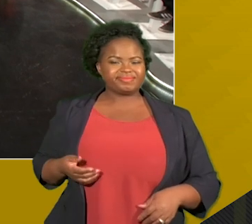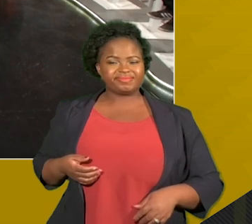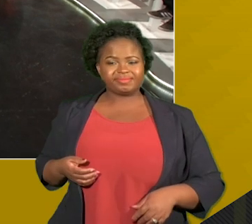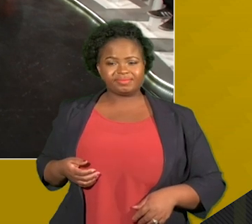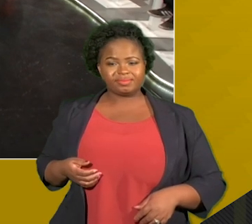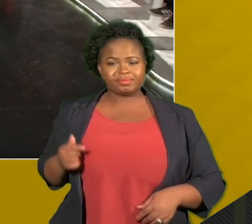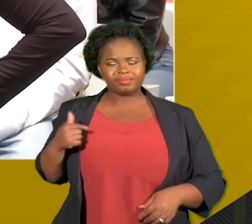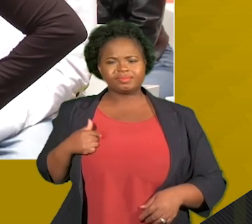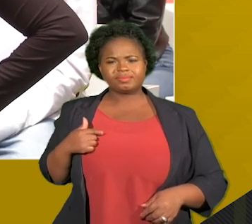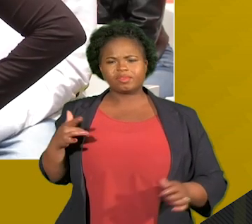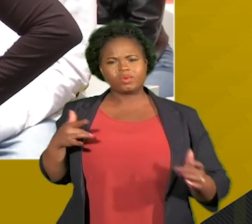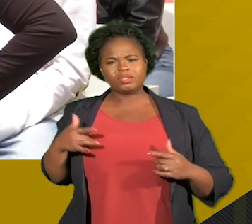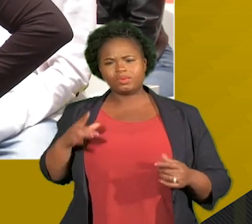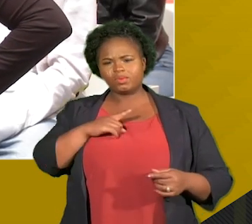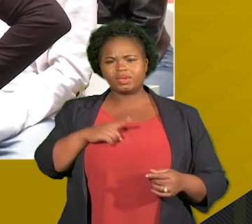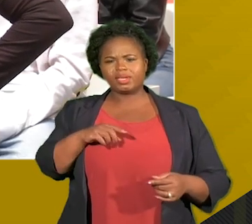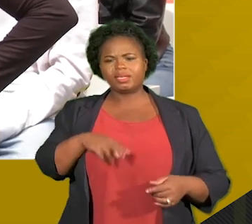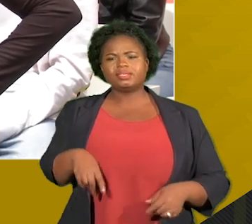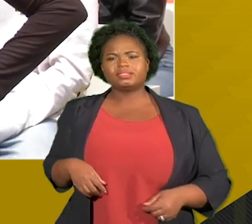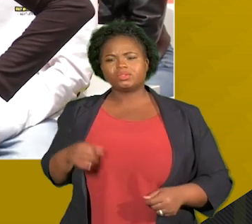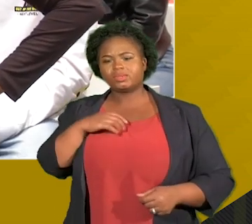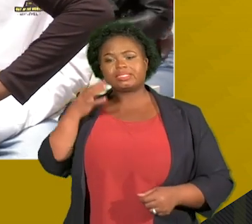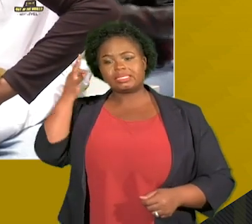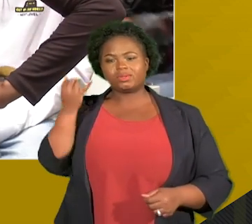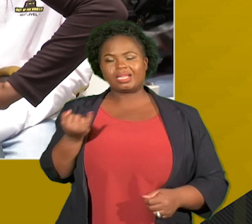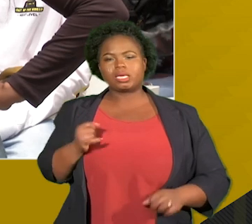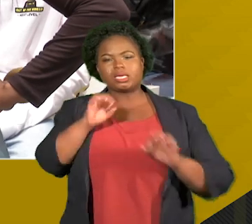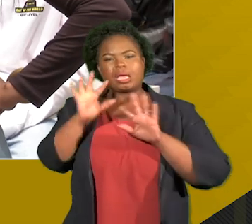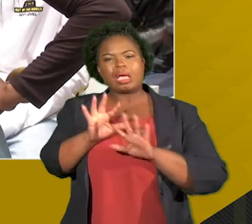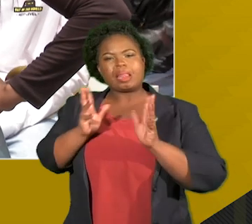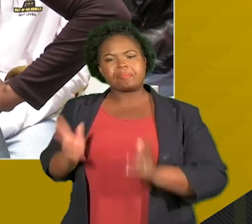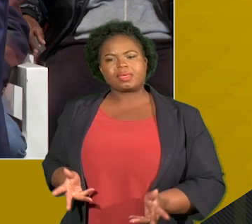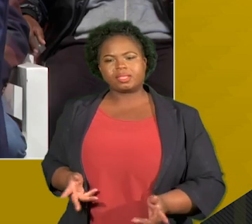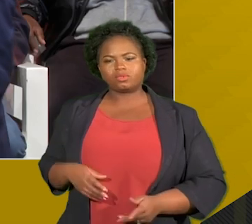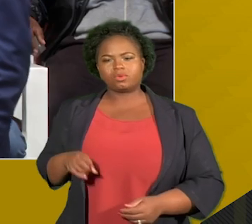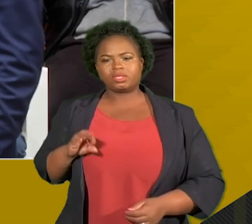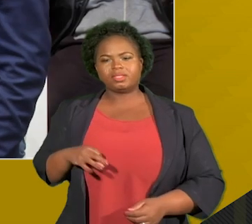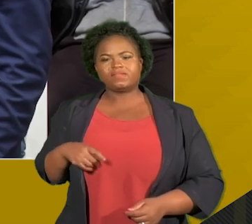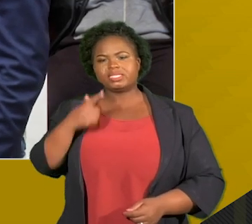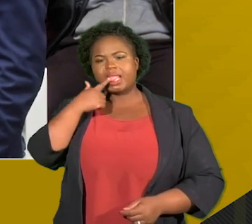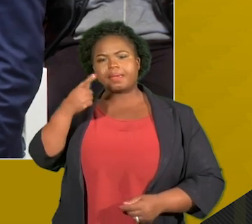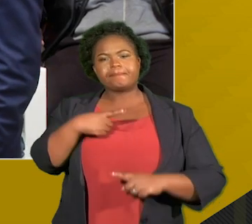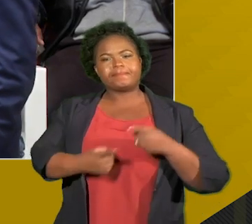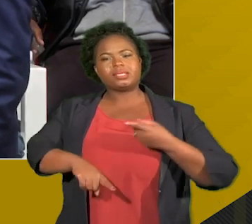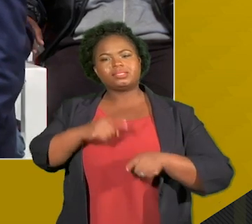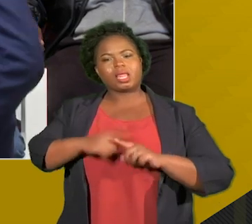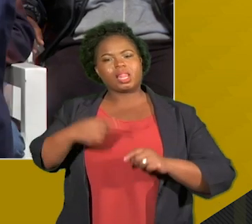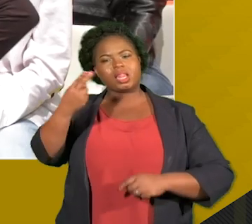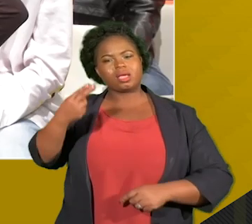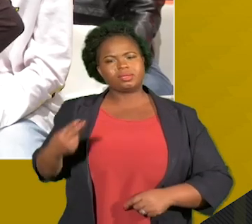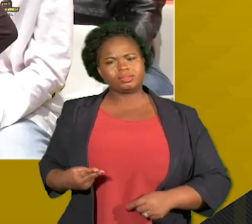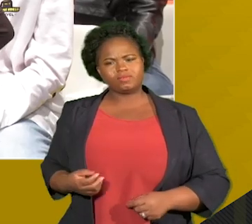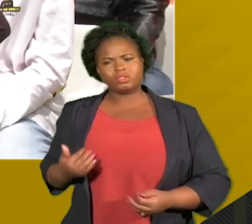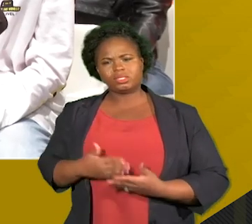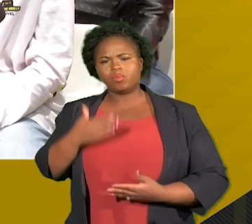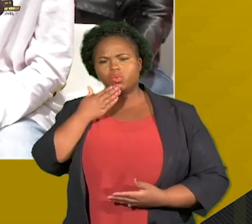I'm worried about that va-va-voom. Because that va-va-voom sounds like an alikala fela. So what happens to pencils, sketch artists, yeah, and those